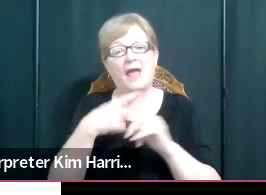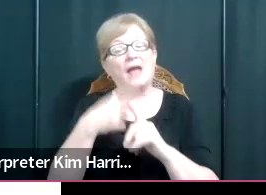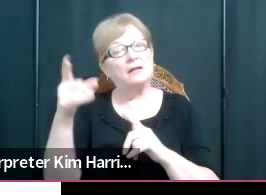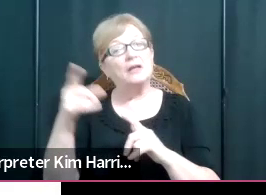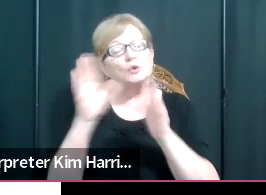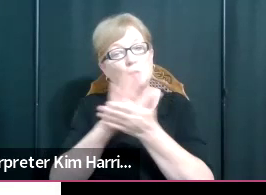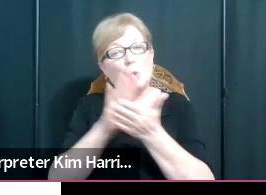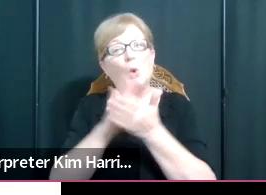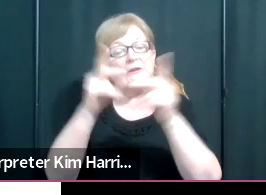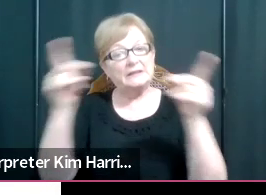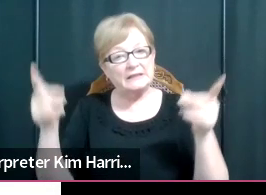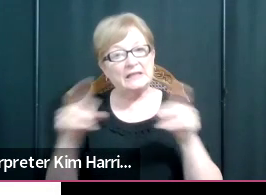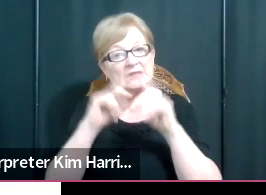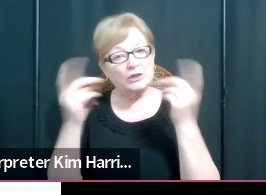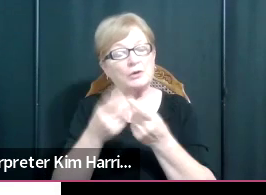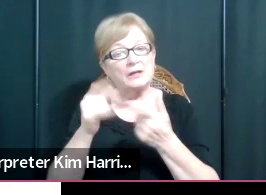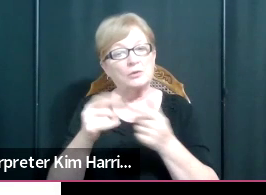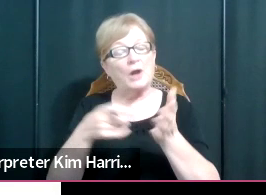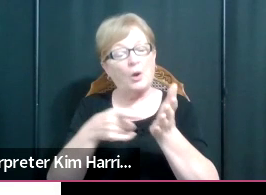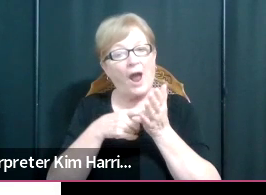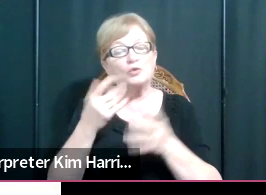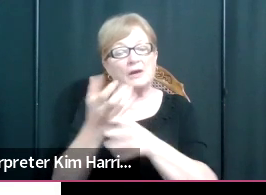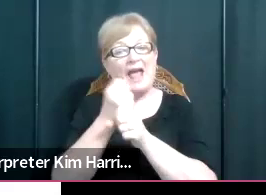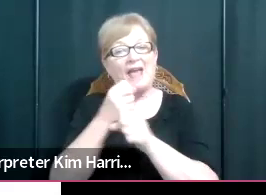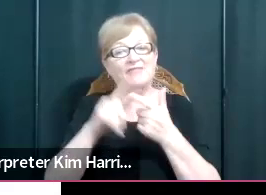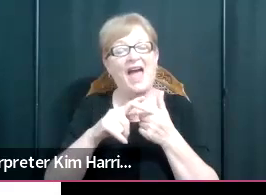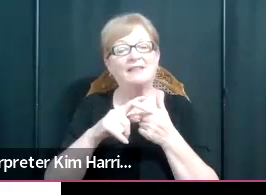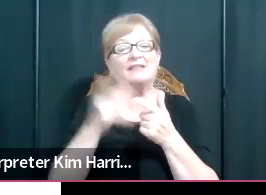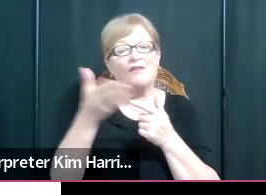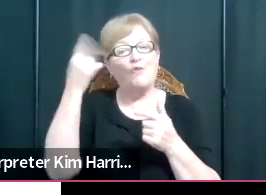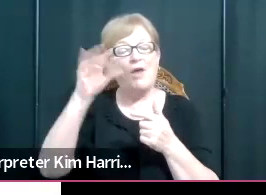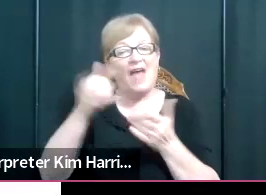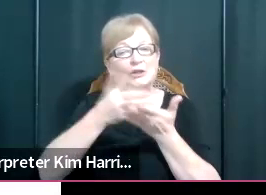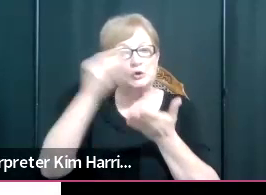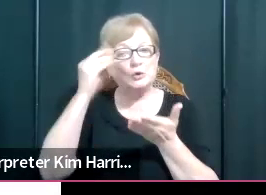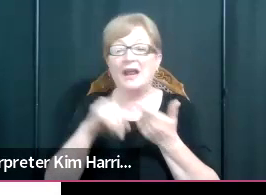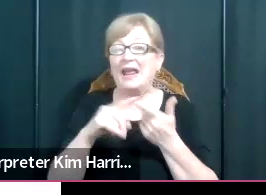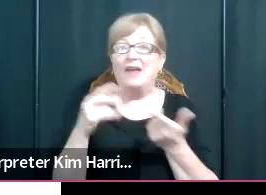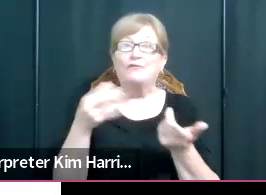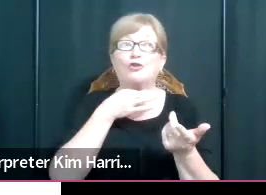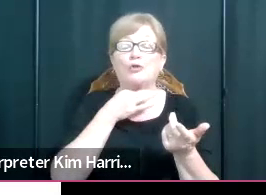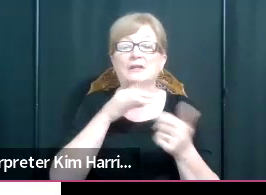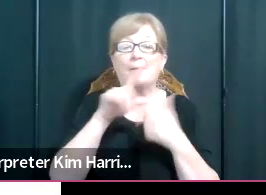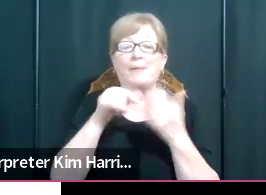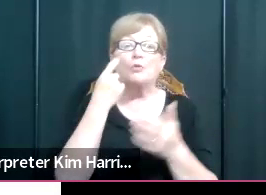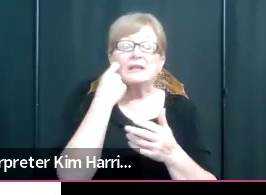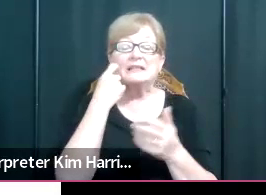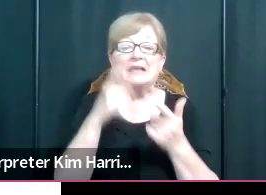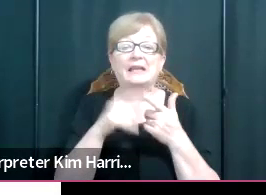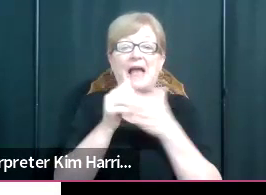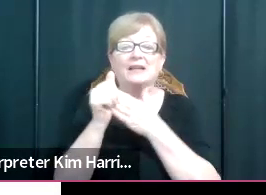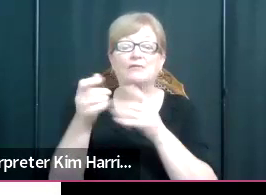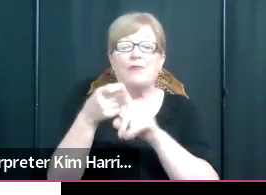to get that item available for that student. And if you're curious about some recent guidance that came out this year on that from the